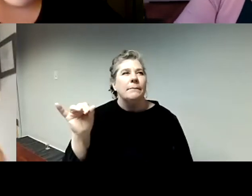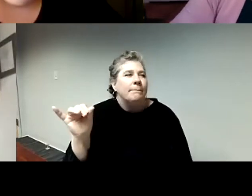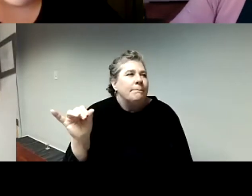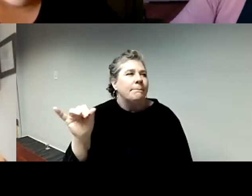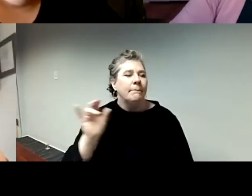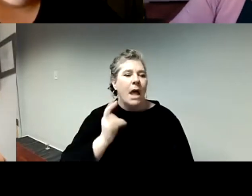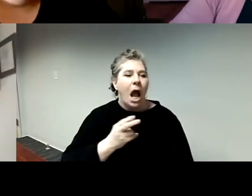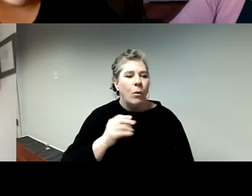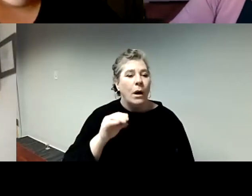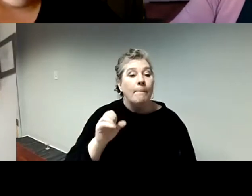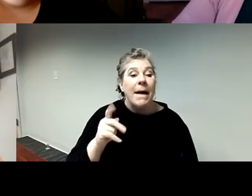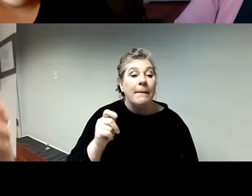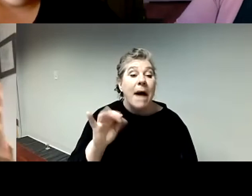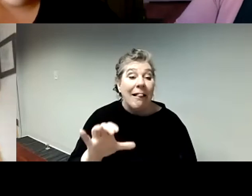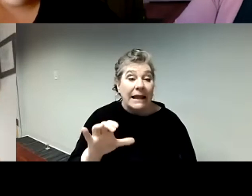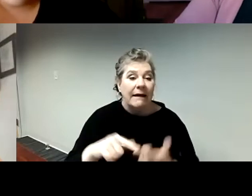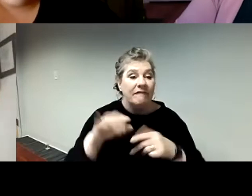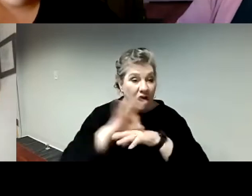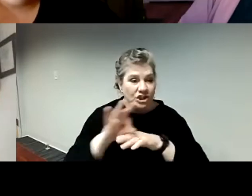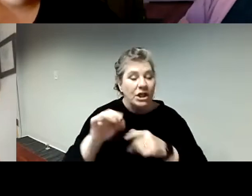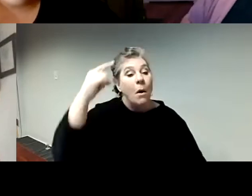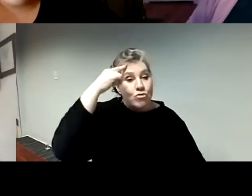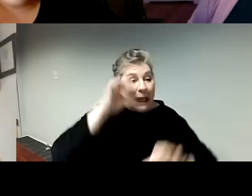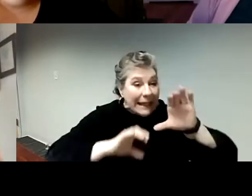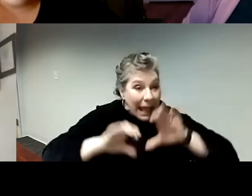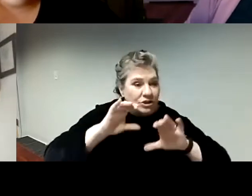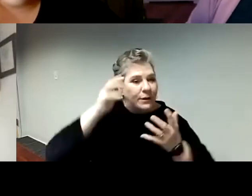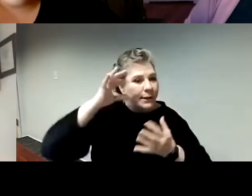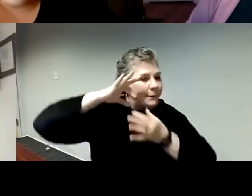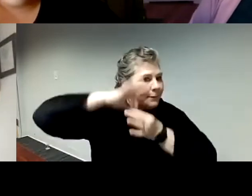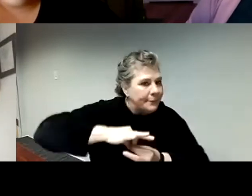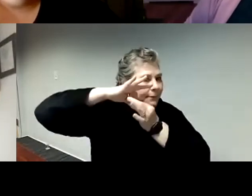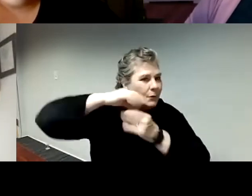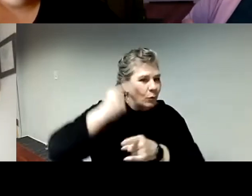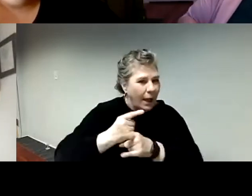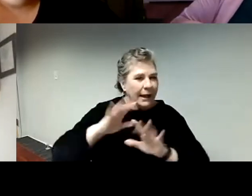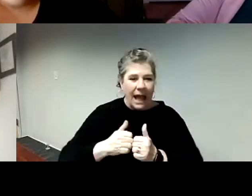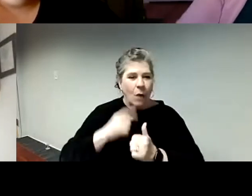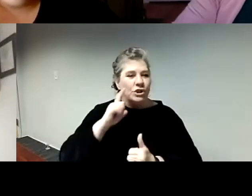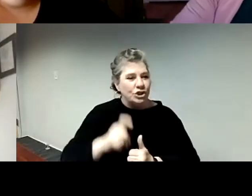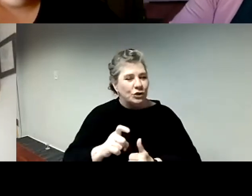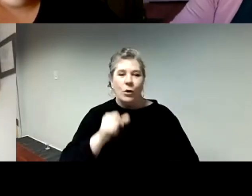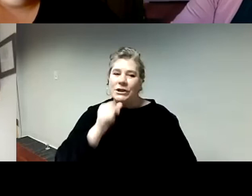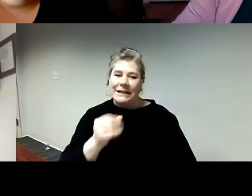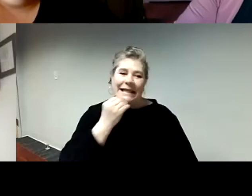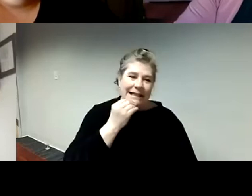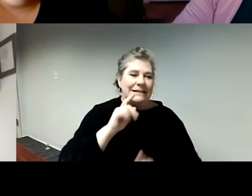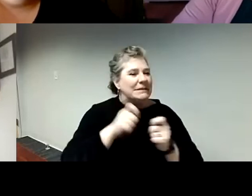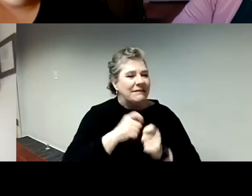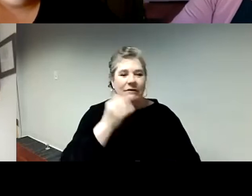our metabolic function and our brain chemistry, but even just the idea that we should or shouldn't be eating certain